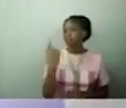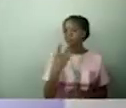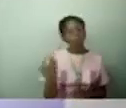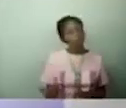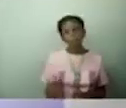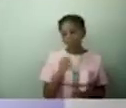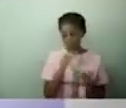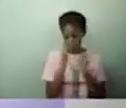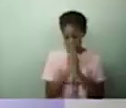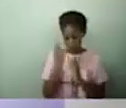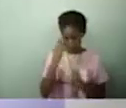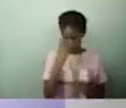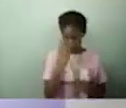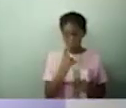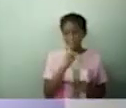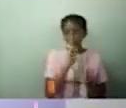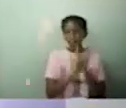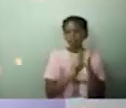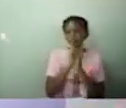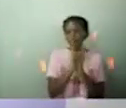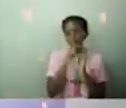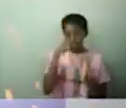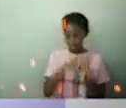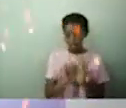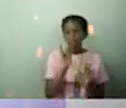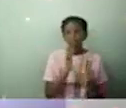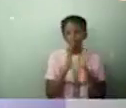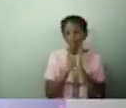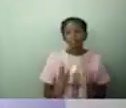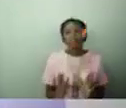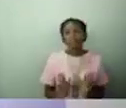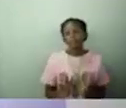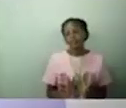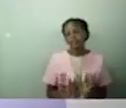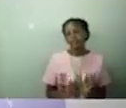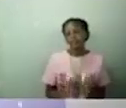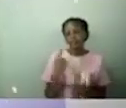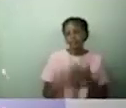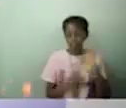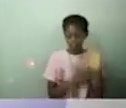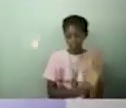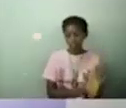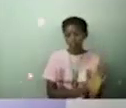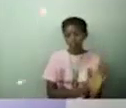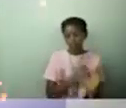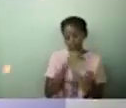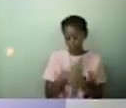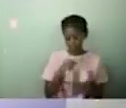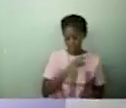had been praying for about 2 hours and he followed it up with John broadcasting. This is called serving the interests of